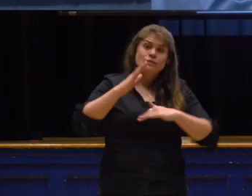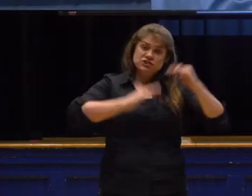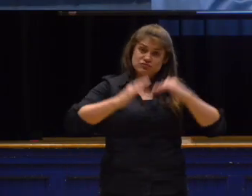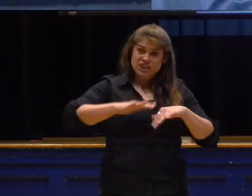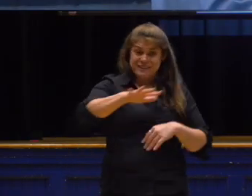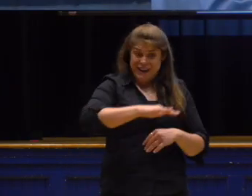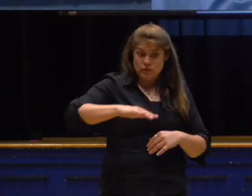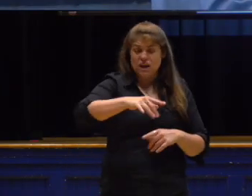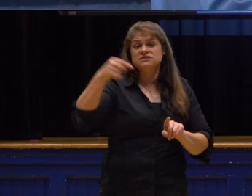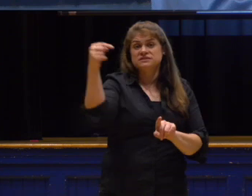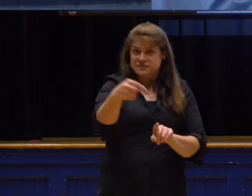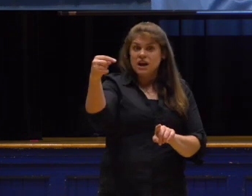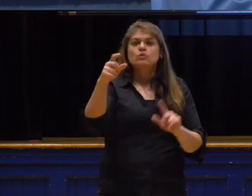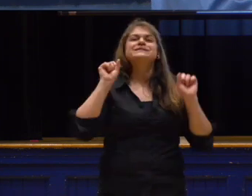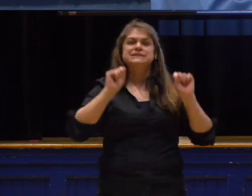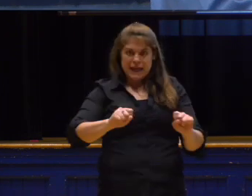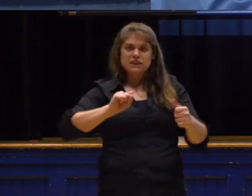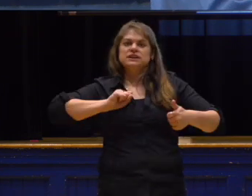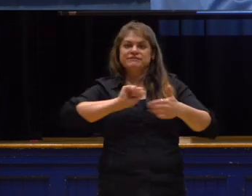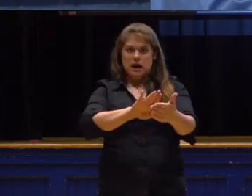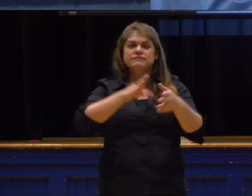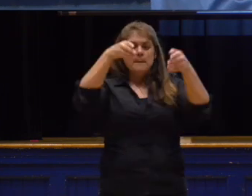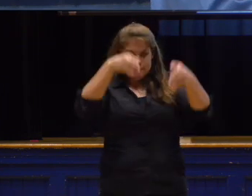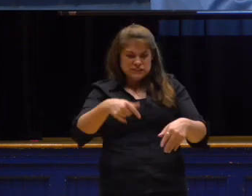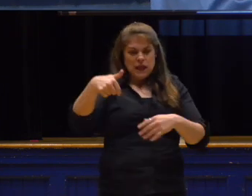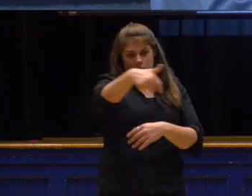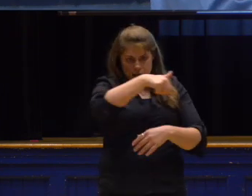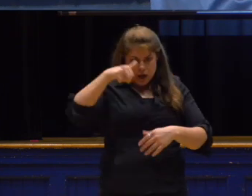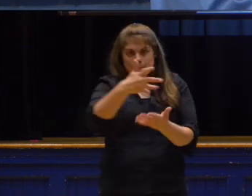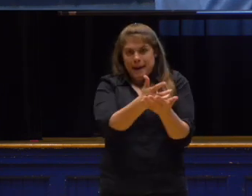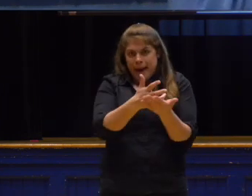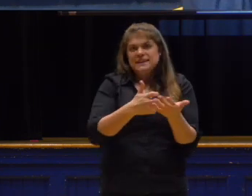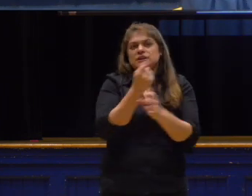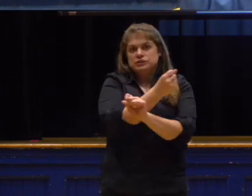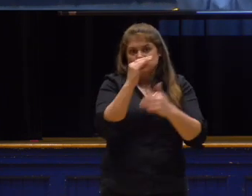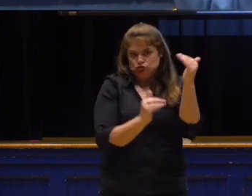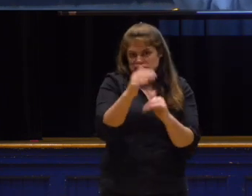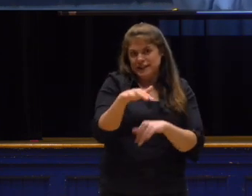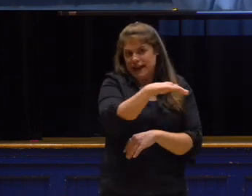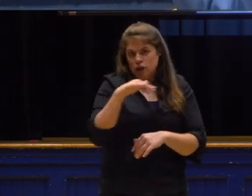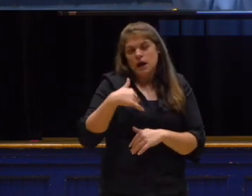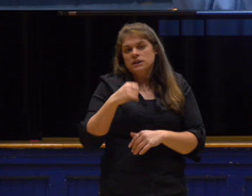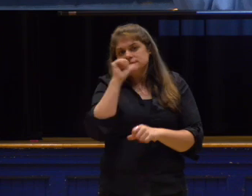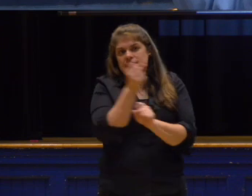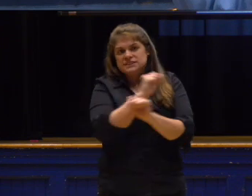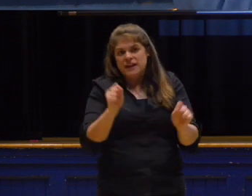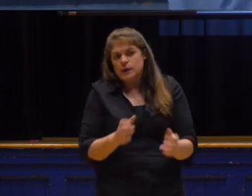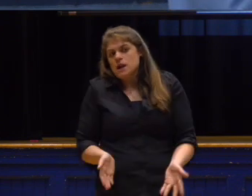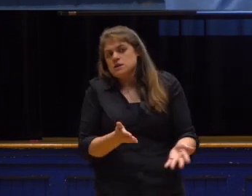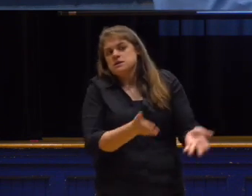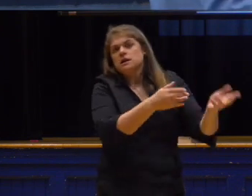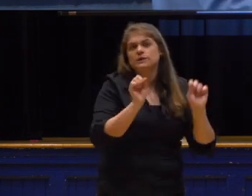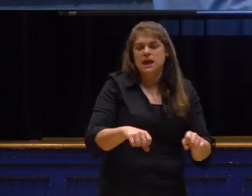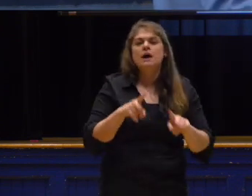Through the construction area is something that we can address because people being in a construction area is not safe. So we can move them on, but